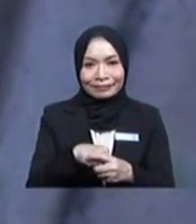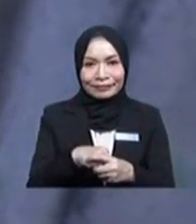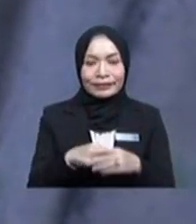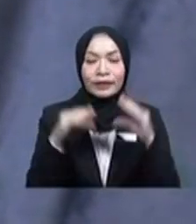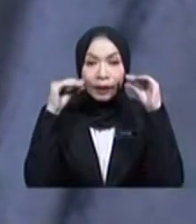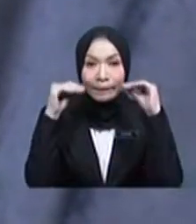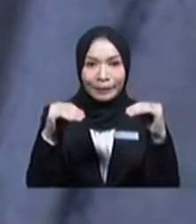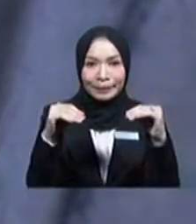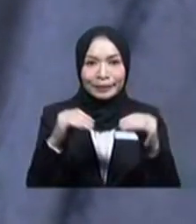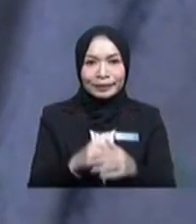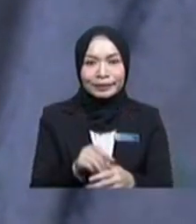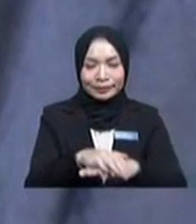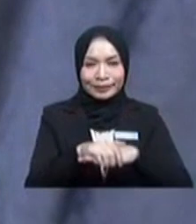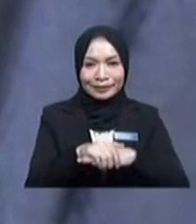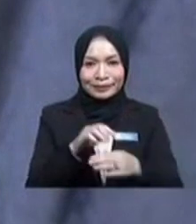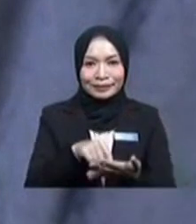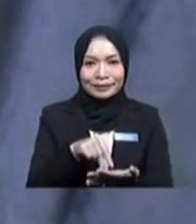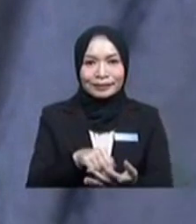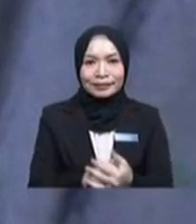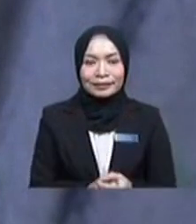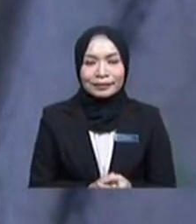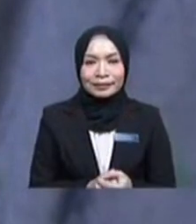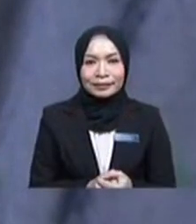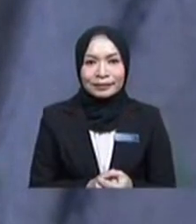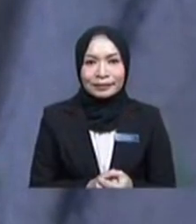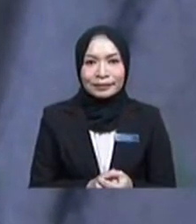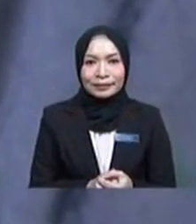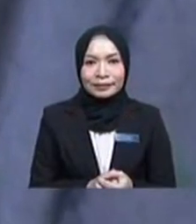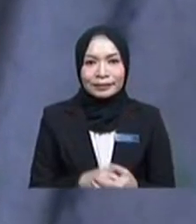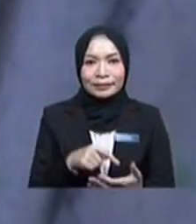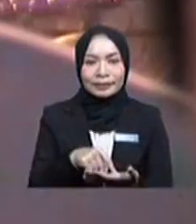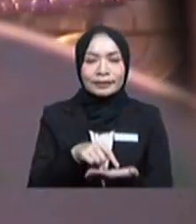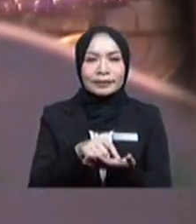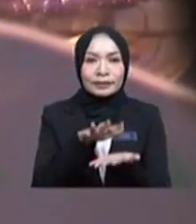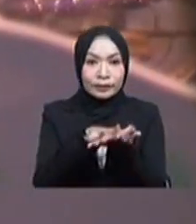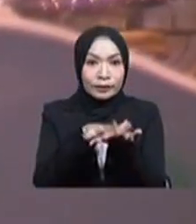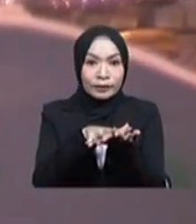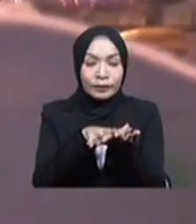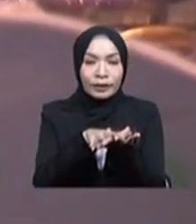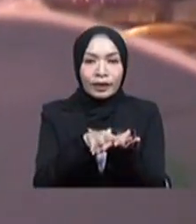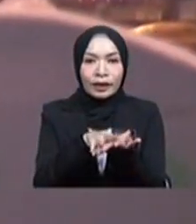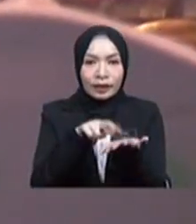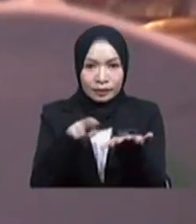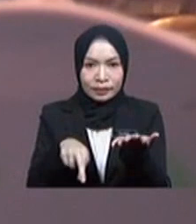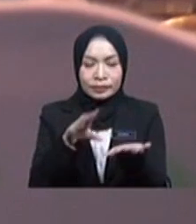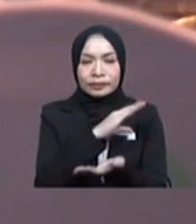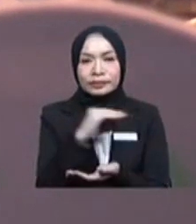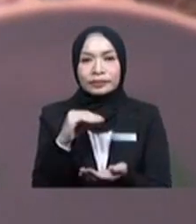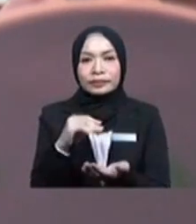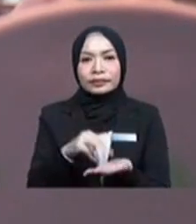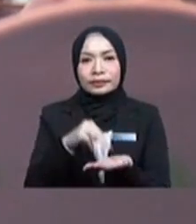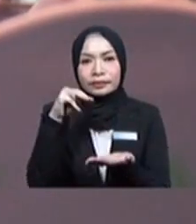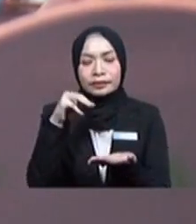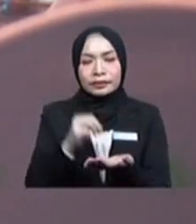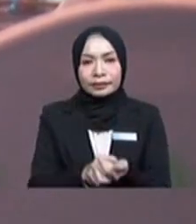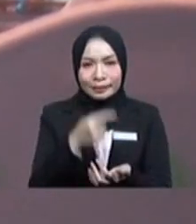Digitalization of the education system is now being implemented rigorously in primary and secondary schools to ensure that our